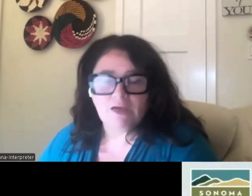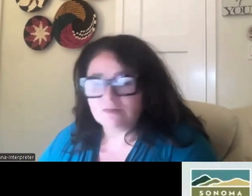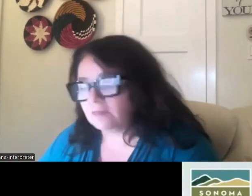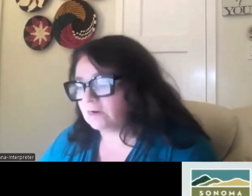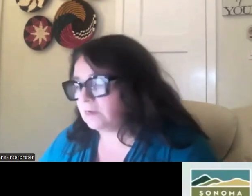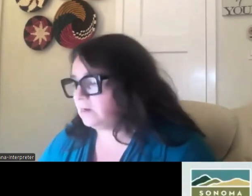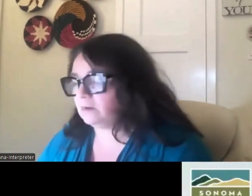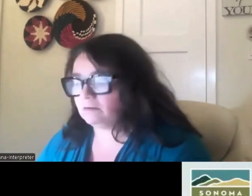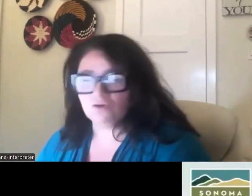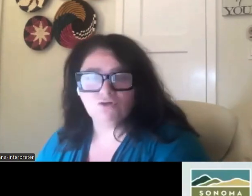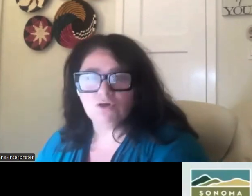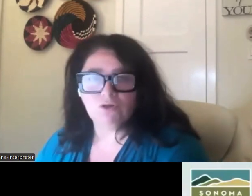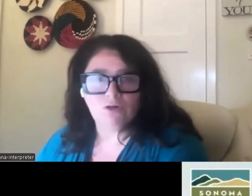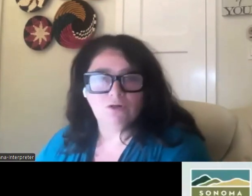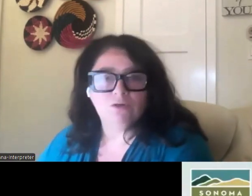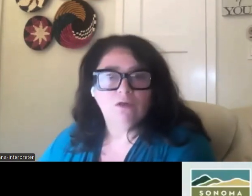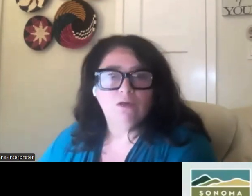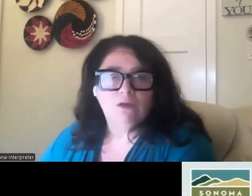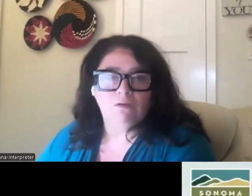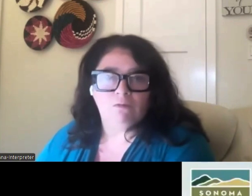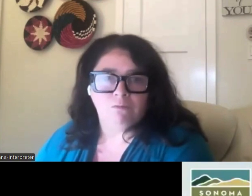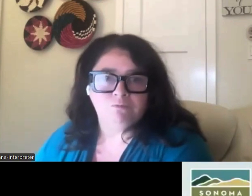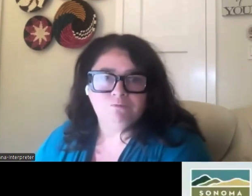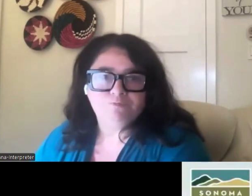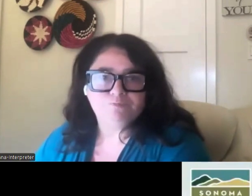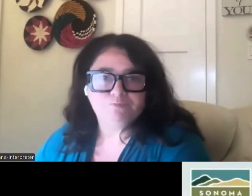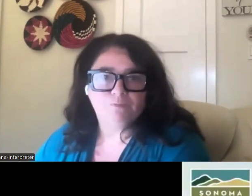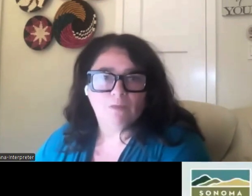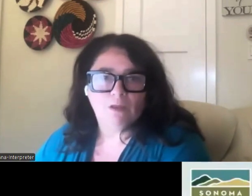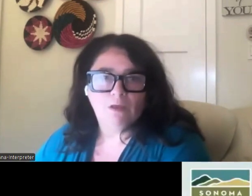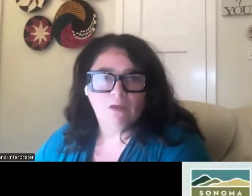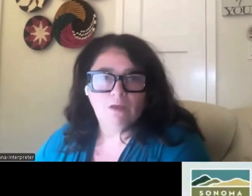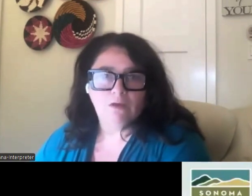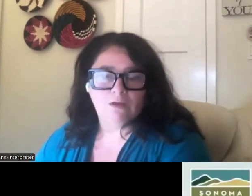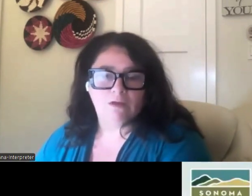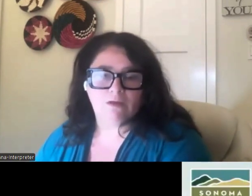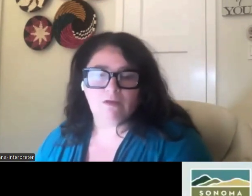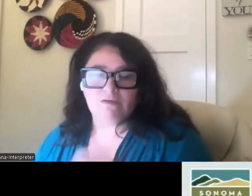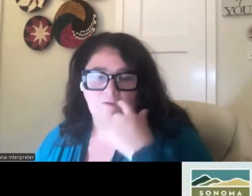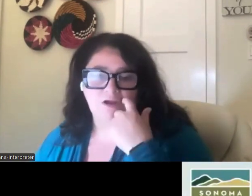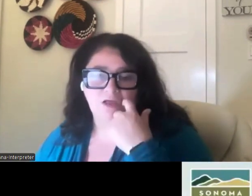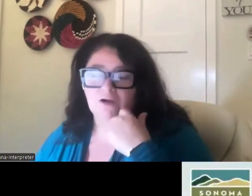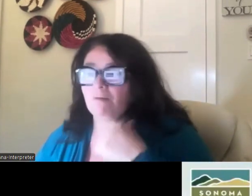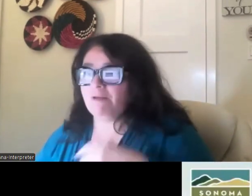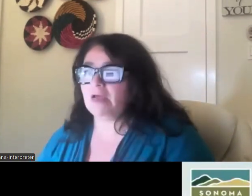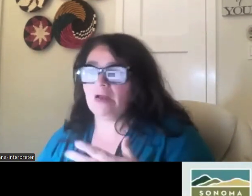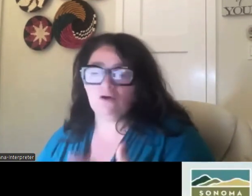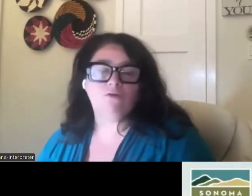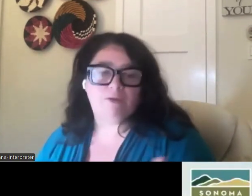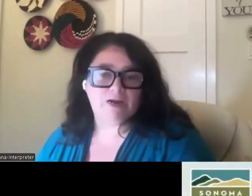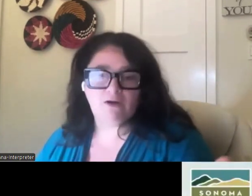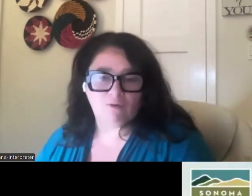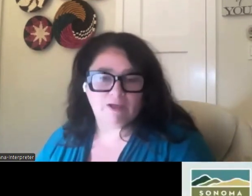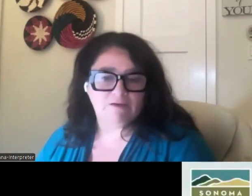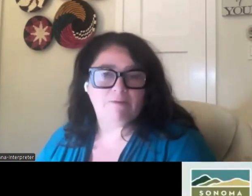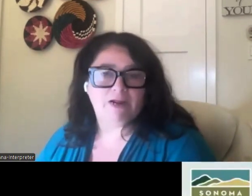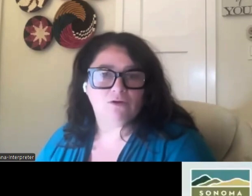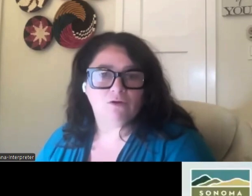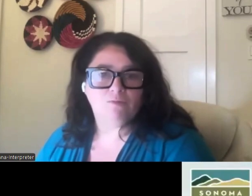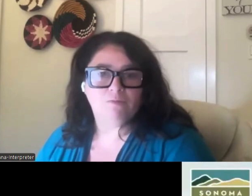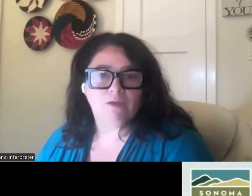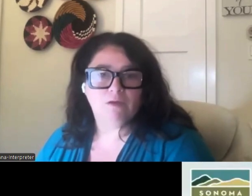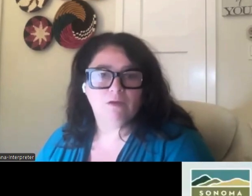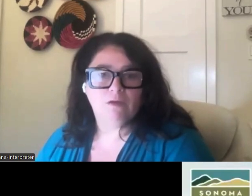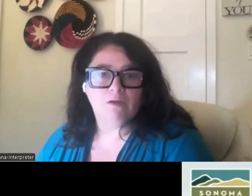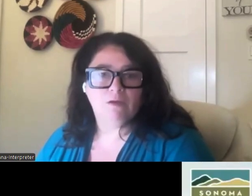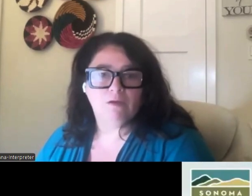about, applying a one-size-fits-all approach to different issues. We're an agricultural county,